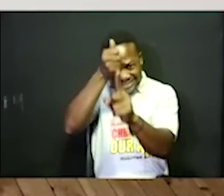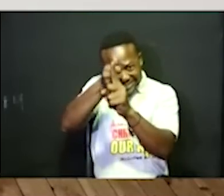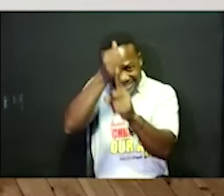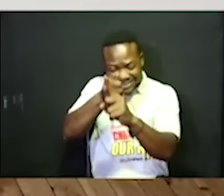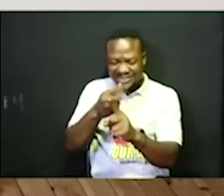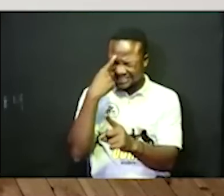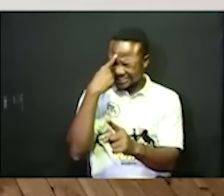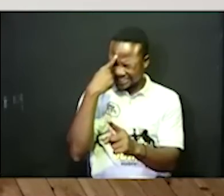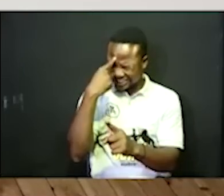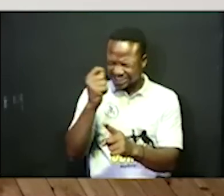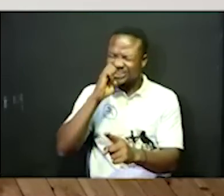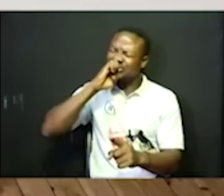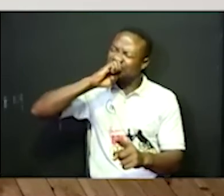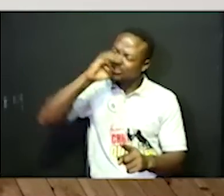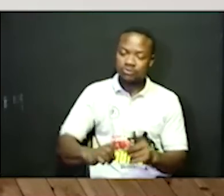the